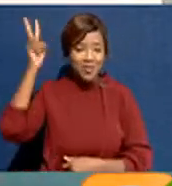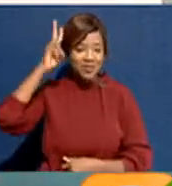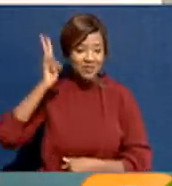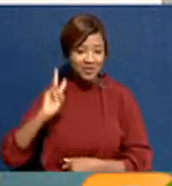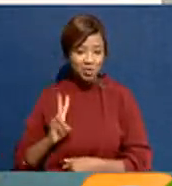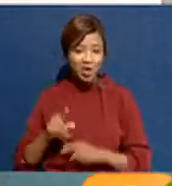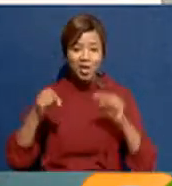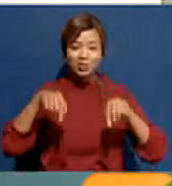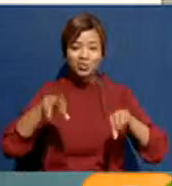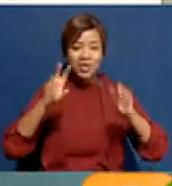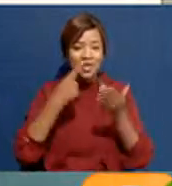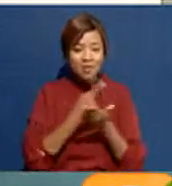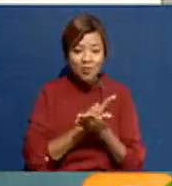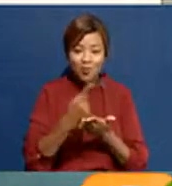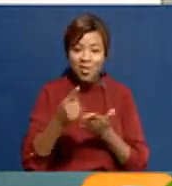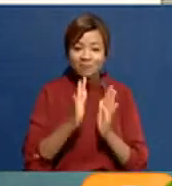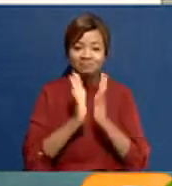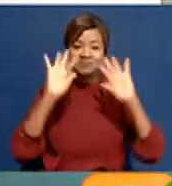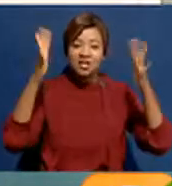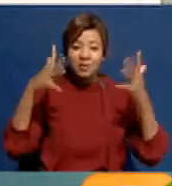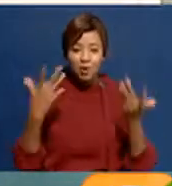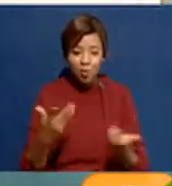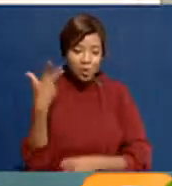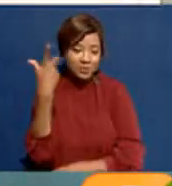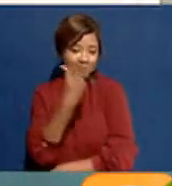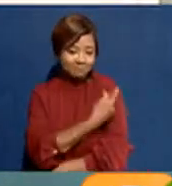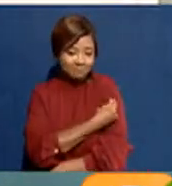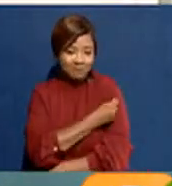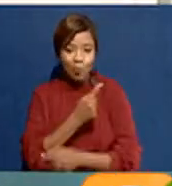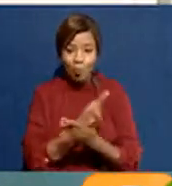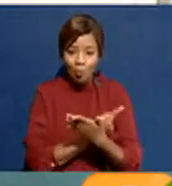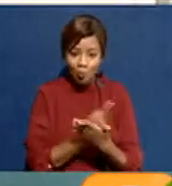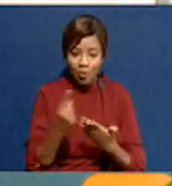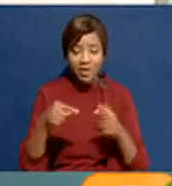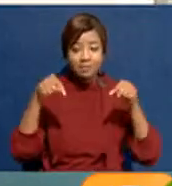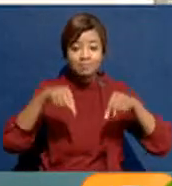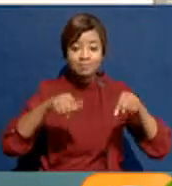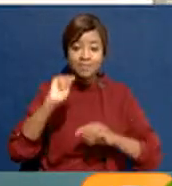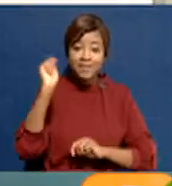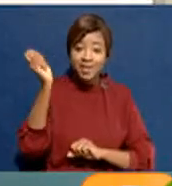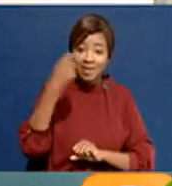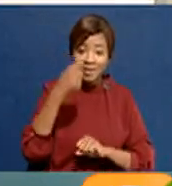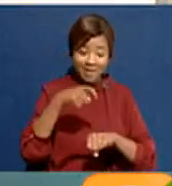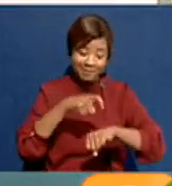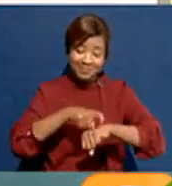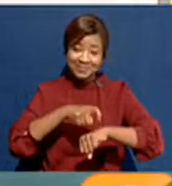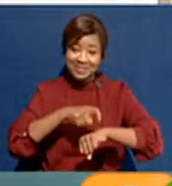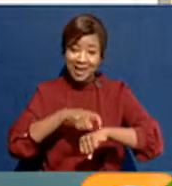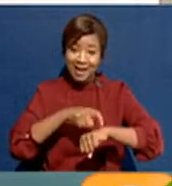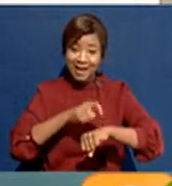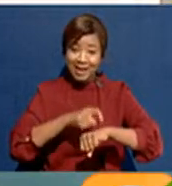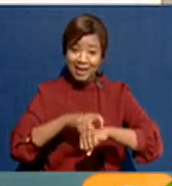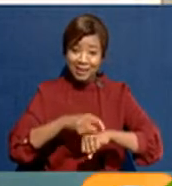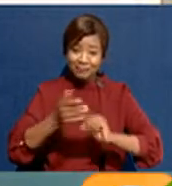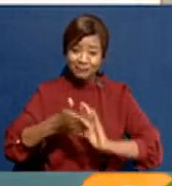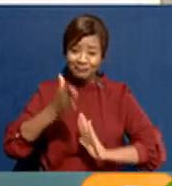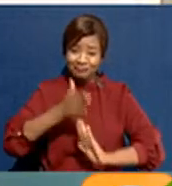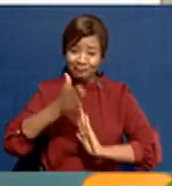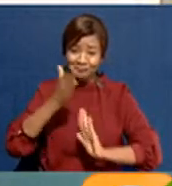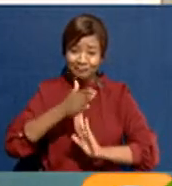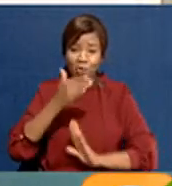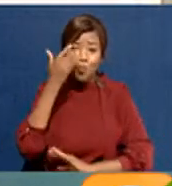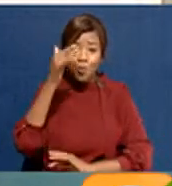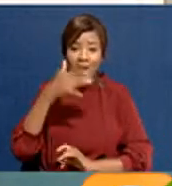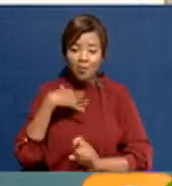is Immunization Week that kicks off tomorrow. Well, Kenya is in a race against time to hit a target of 90%